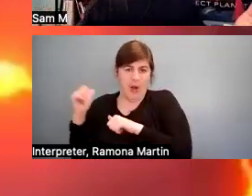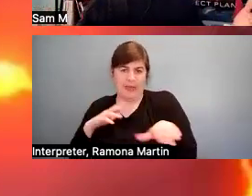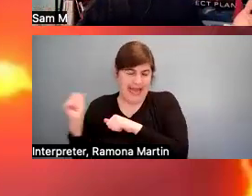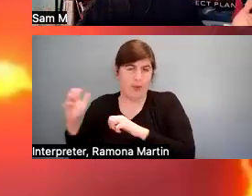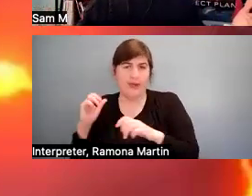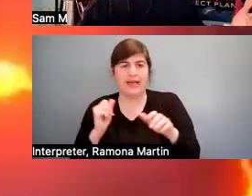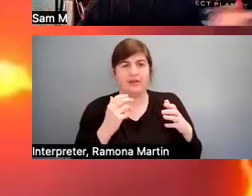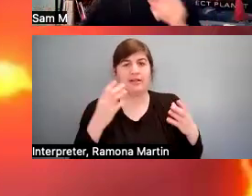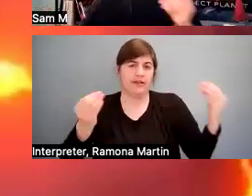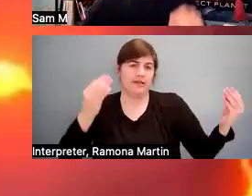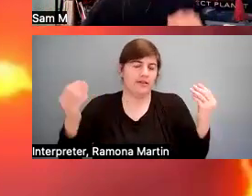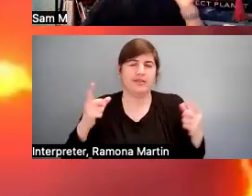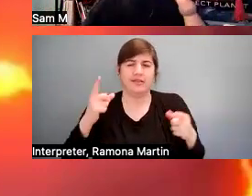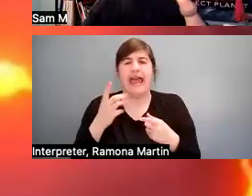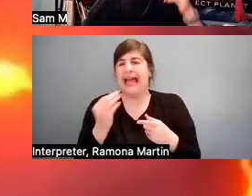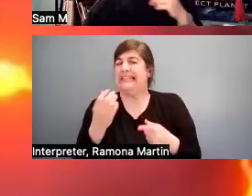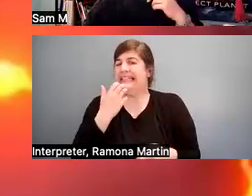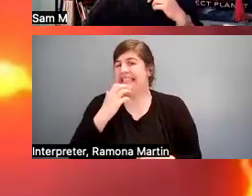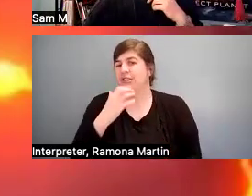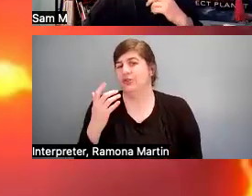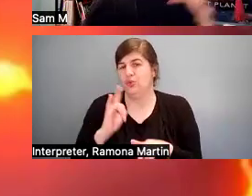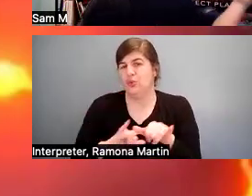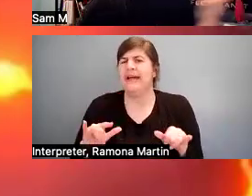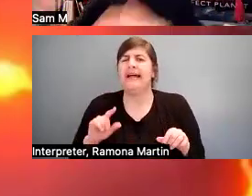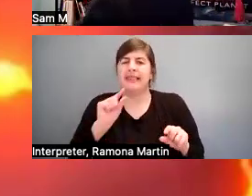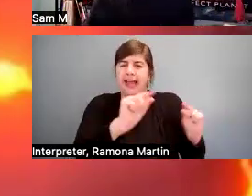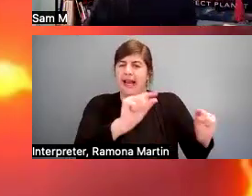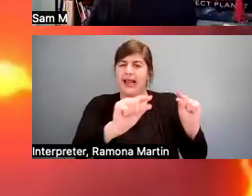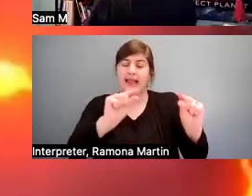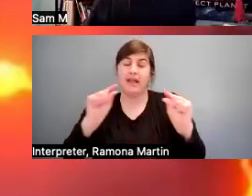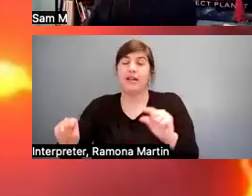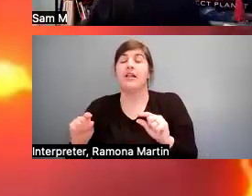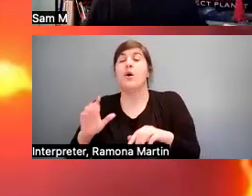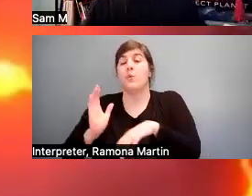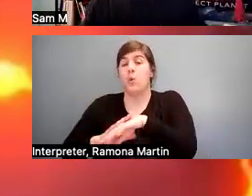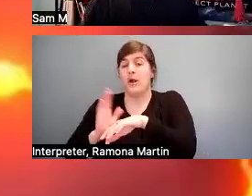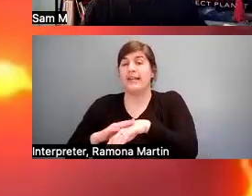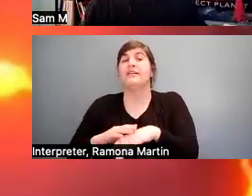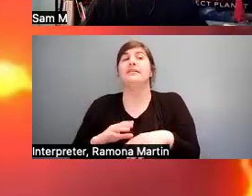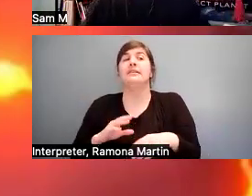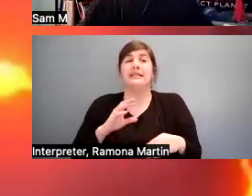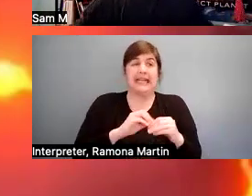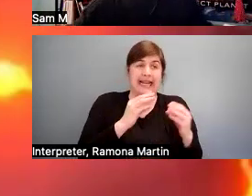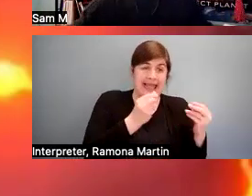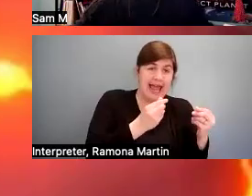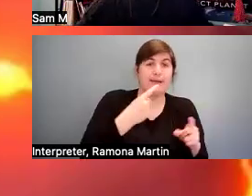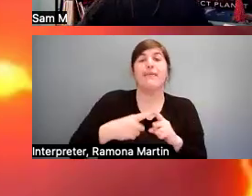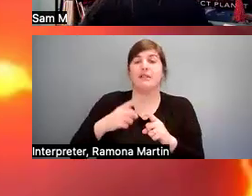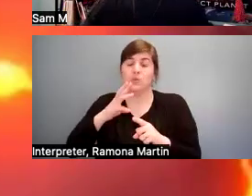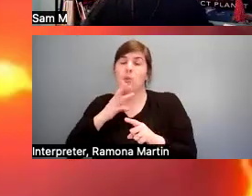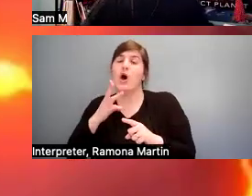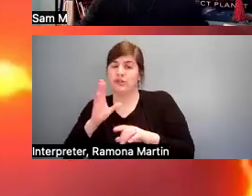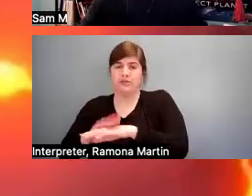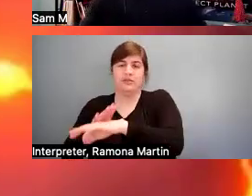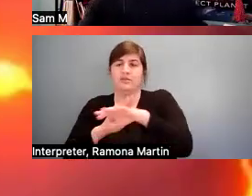can get local heating. So, like I said, there's all these little warning signs on land and in the water that volcanoes might be about to erupt.